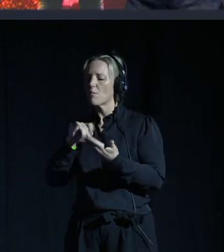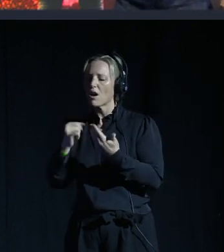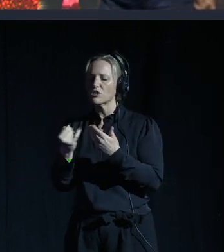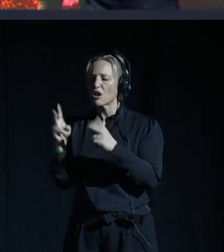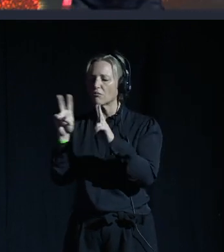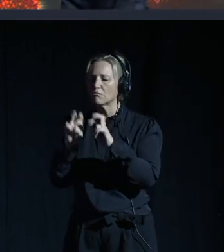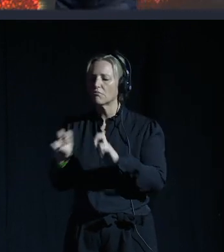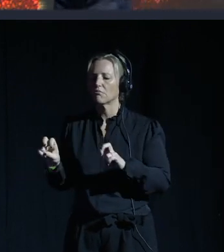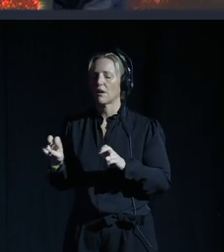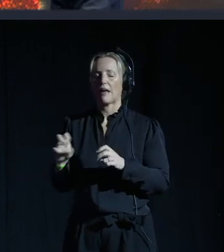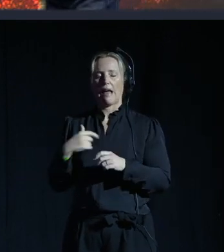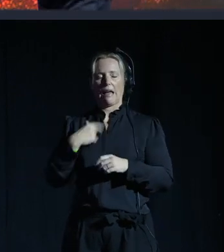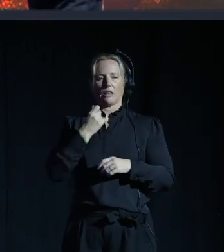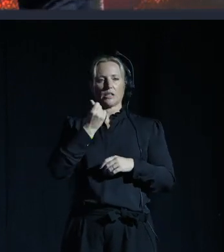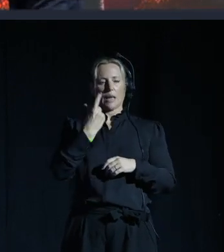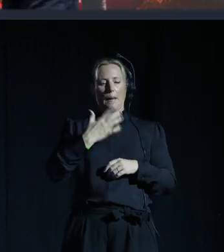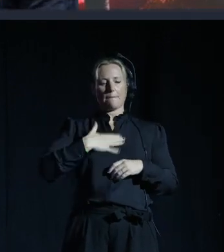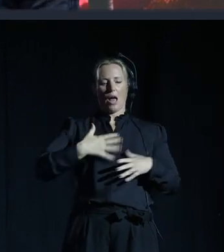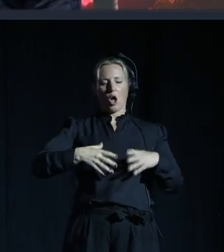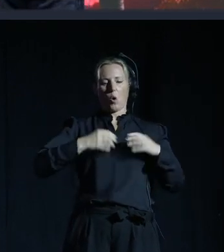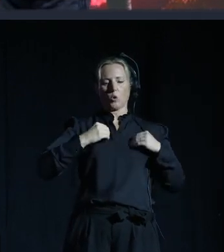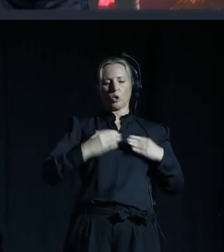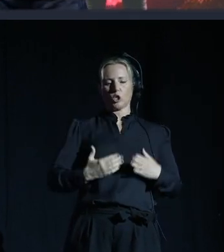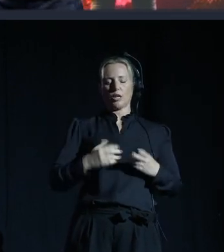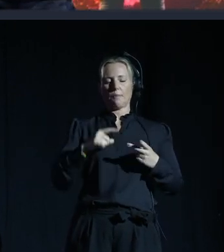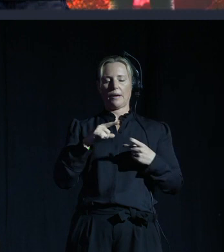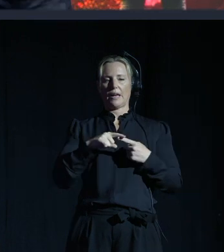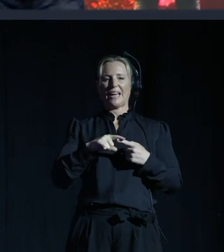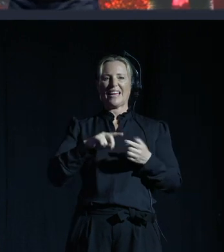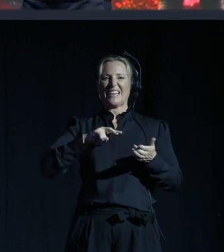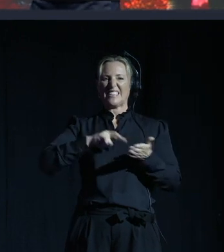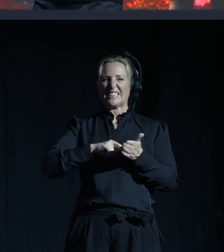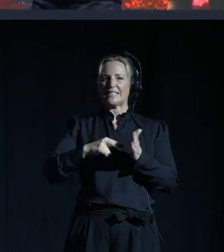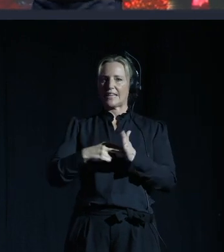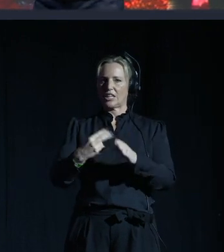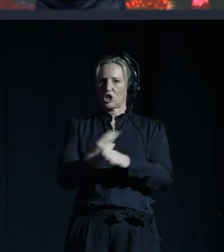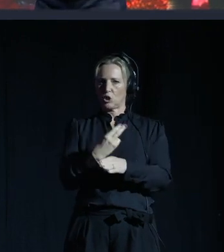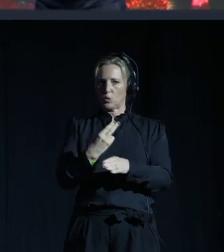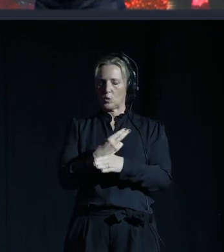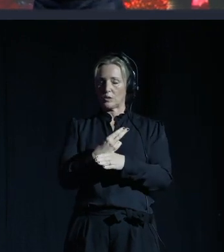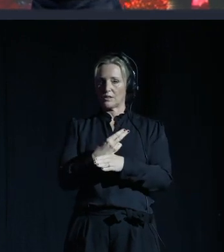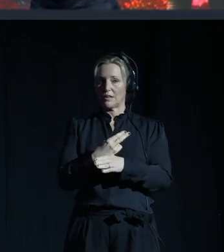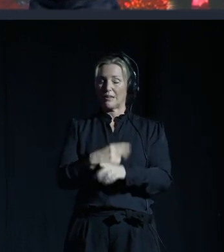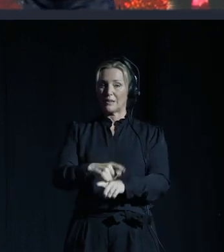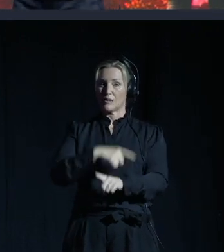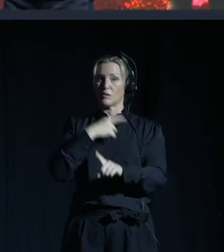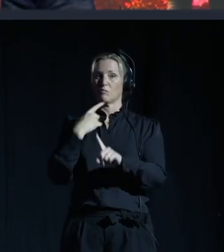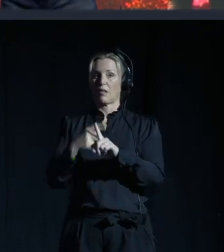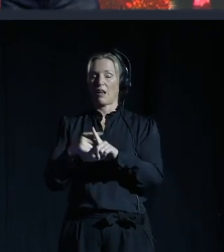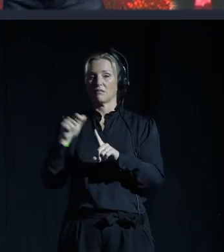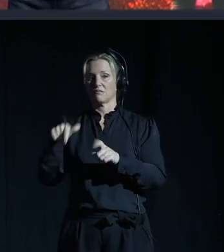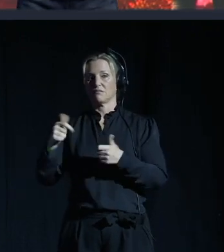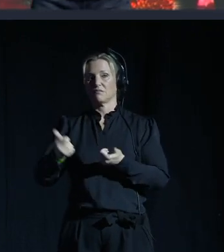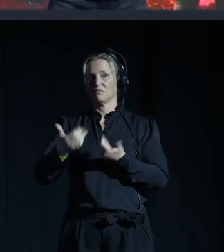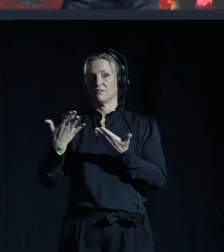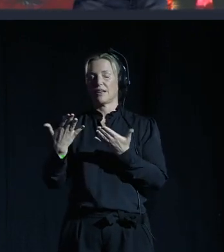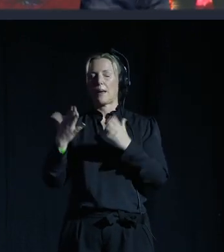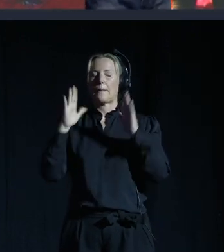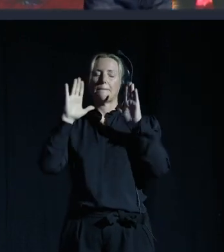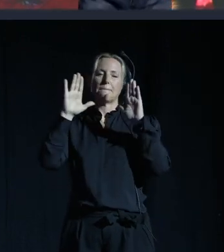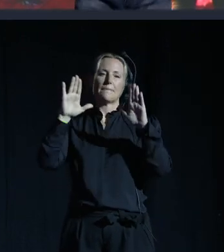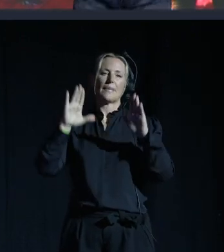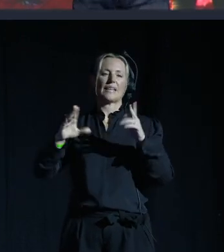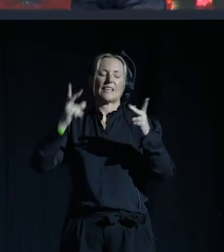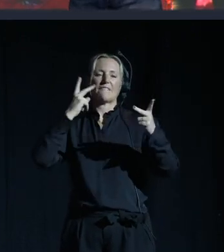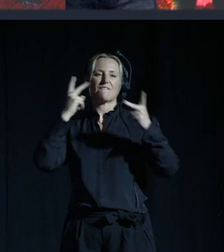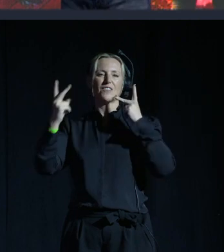like my ownership, intended use, and it gives me an amazing, because I love graphs, visual